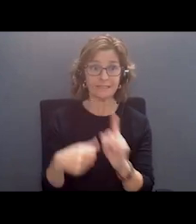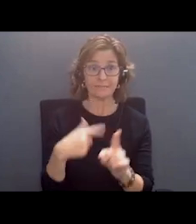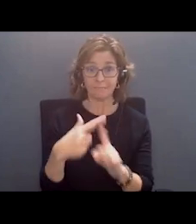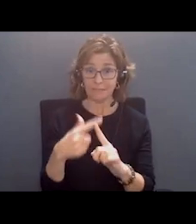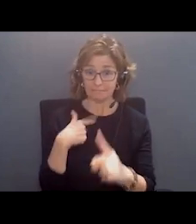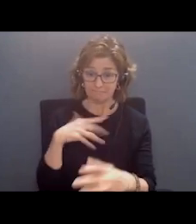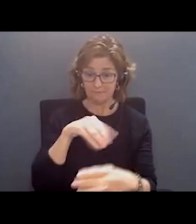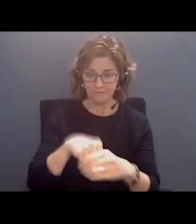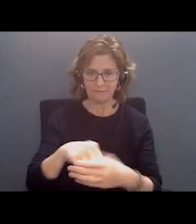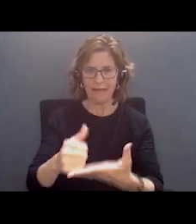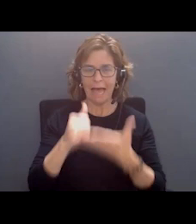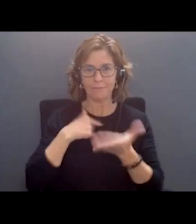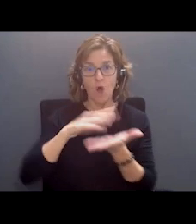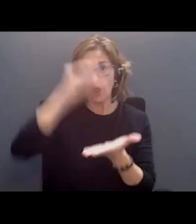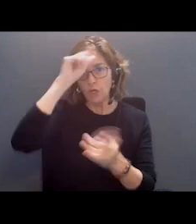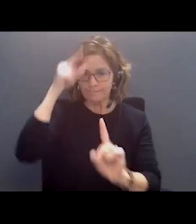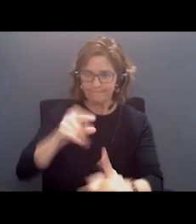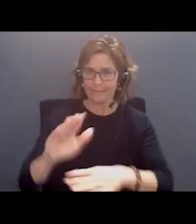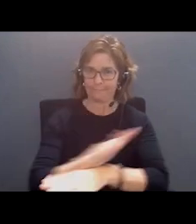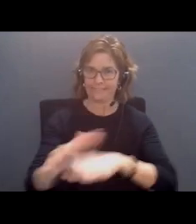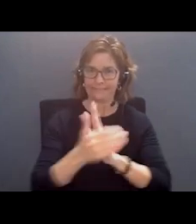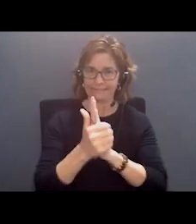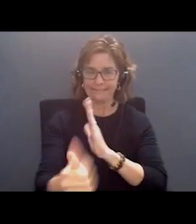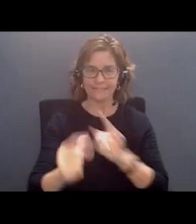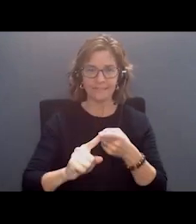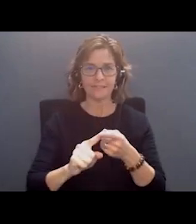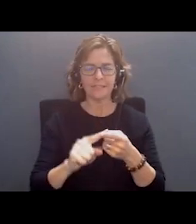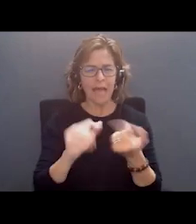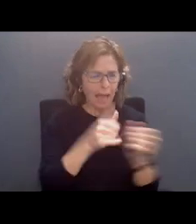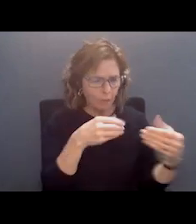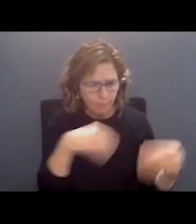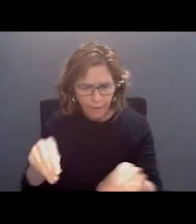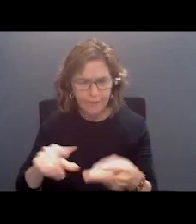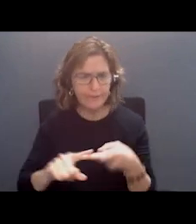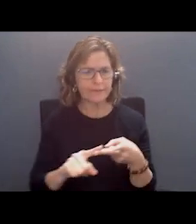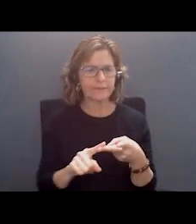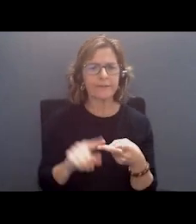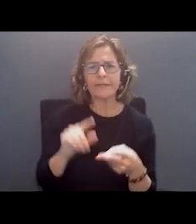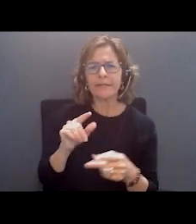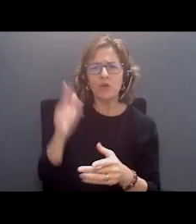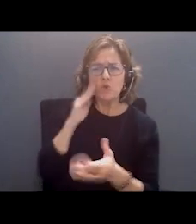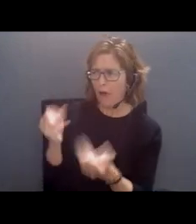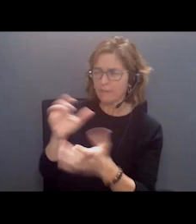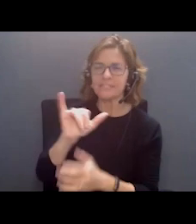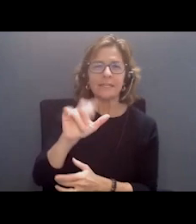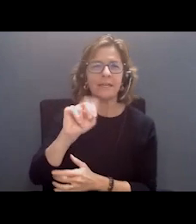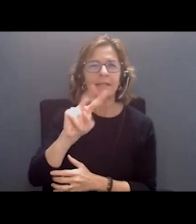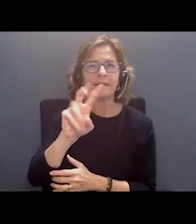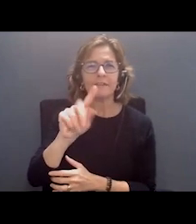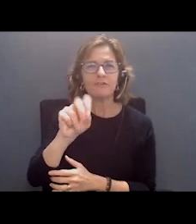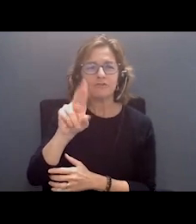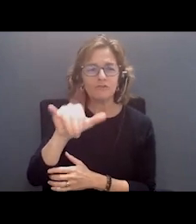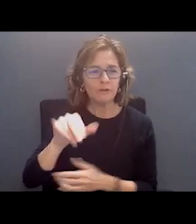marketing, inventory, and event planning opportunities. It was a